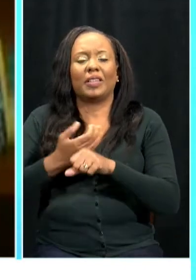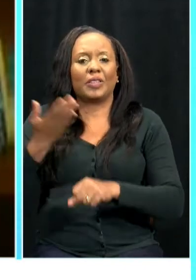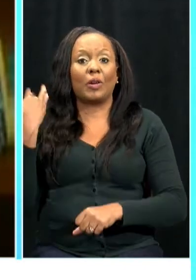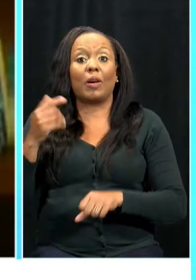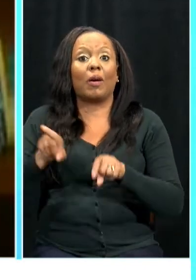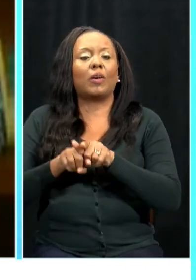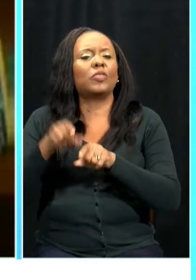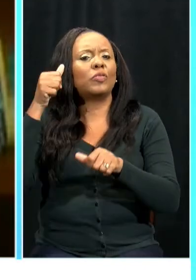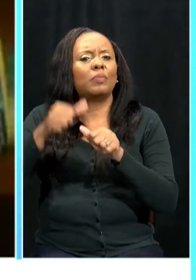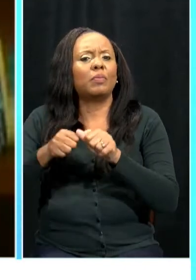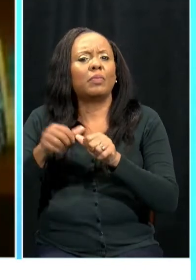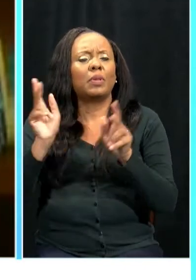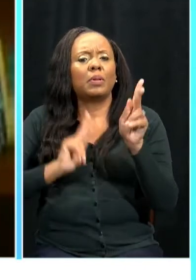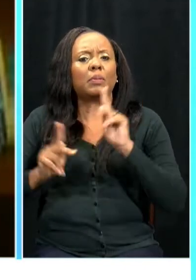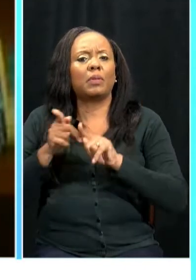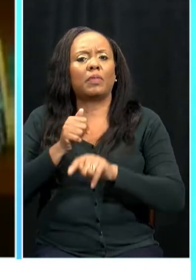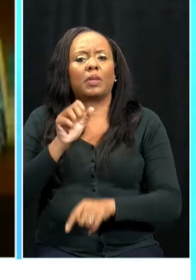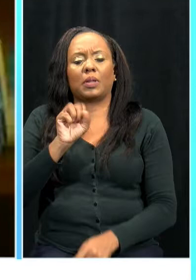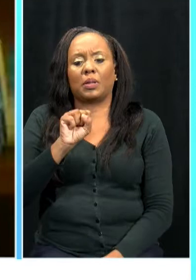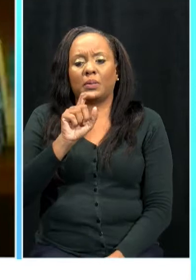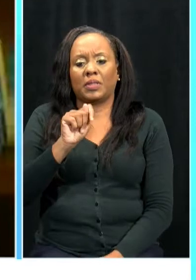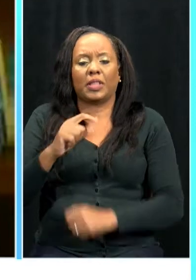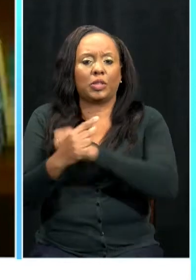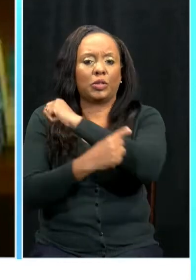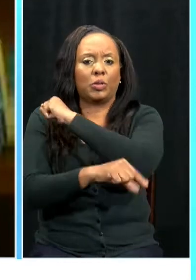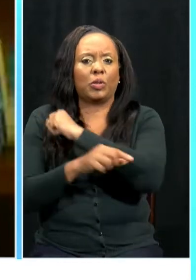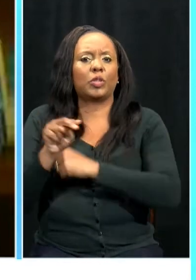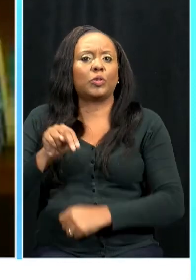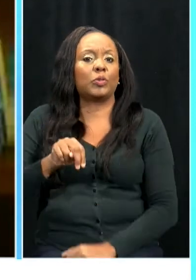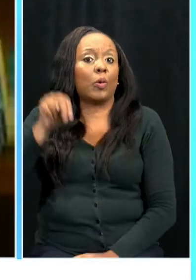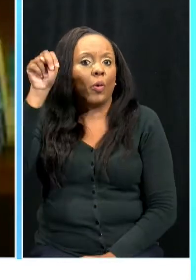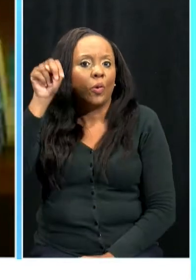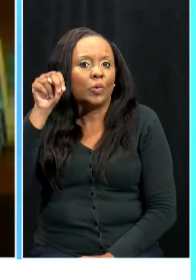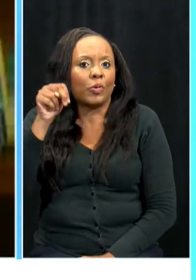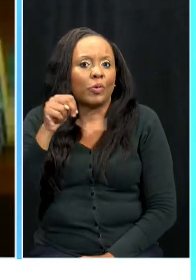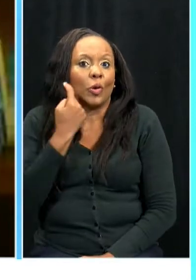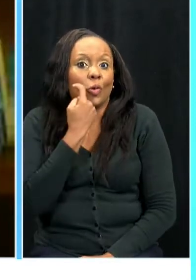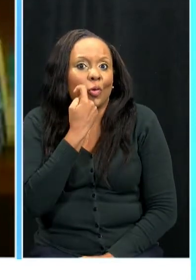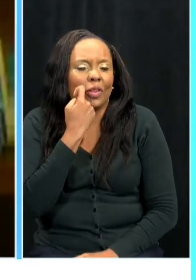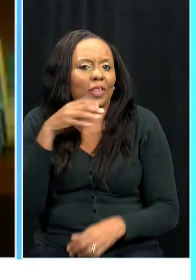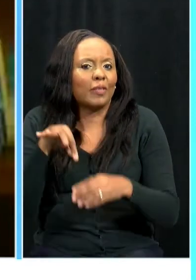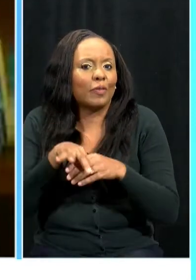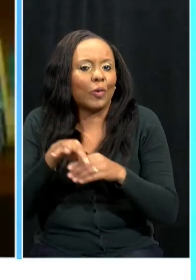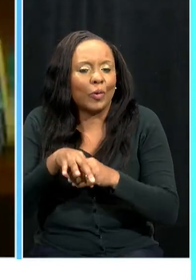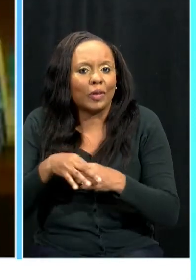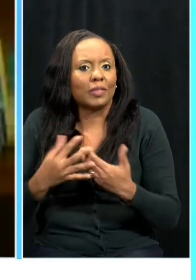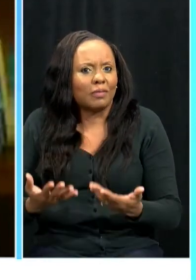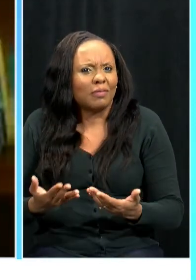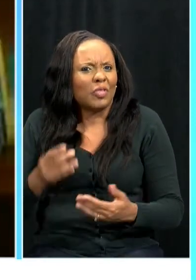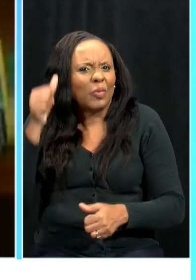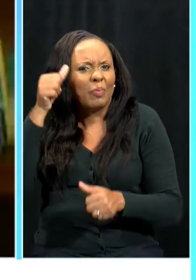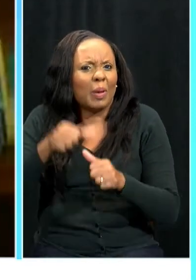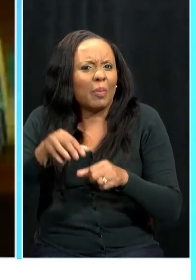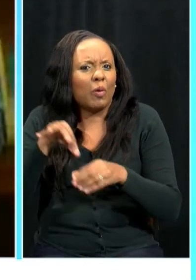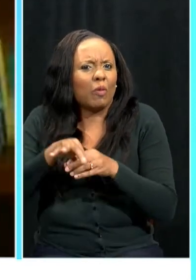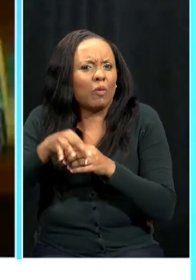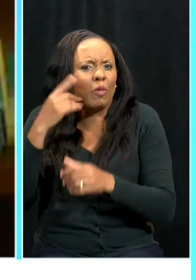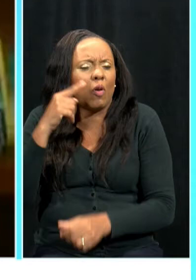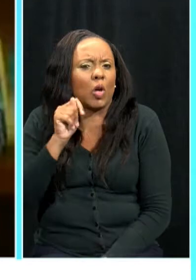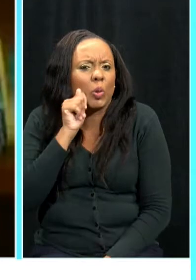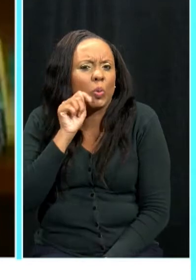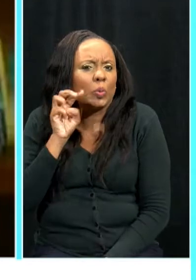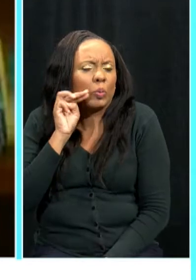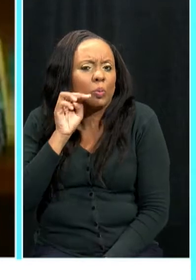voting people of St. George North. Yeah. They'd be voting like 3 times in the last, let's say, 3.5